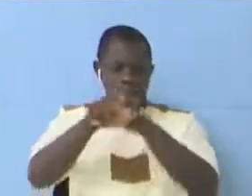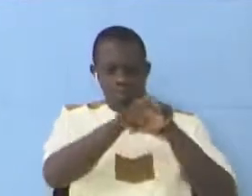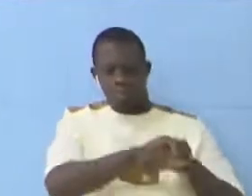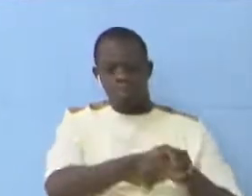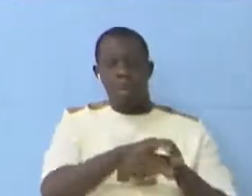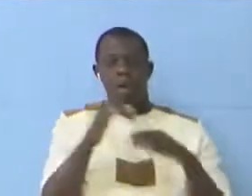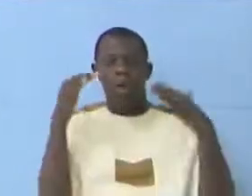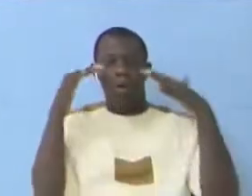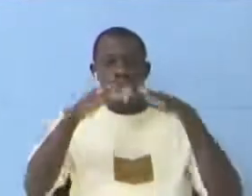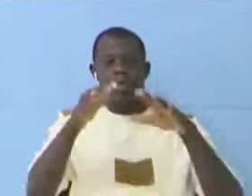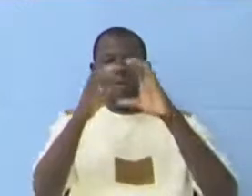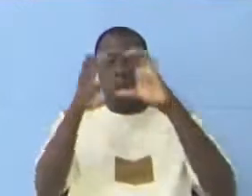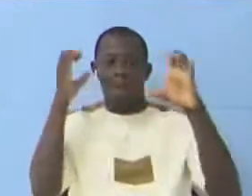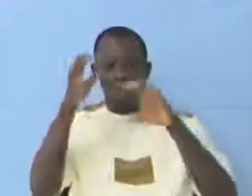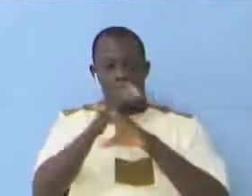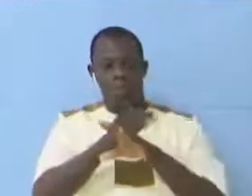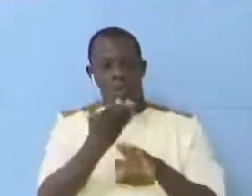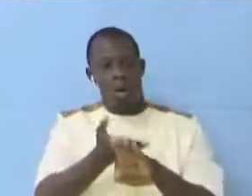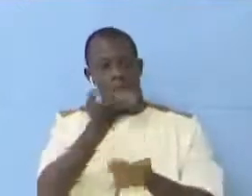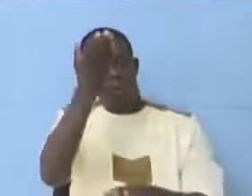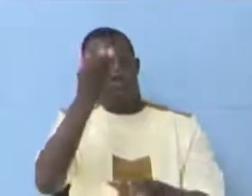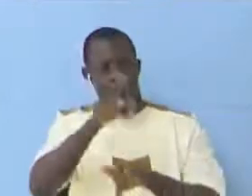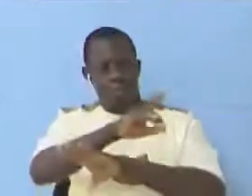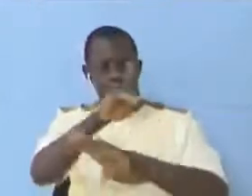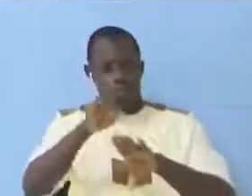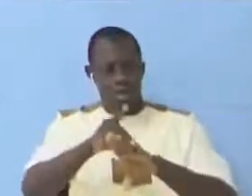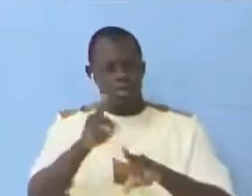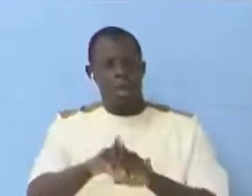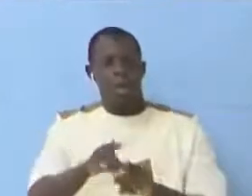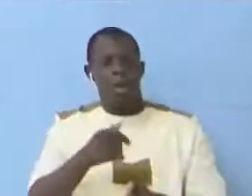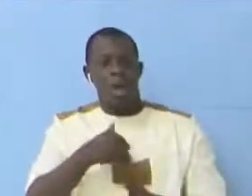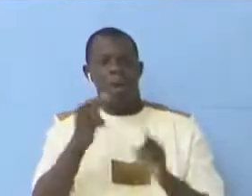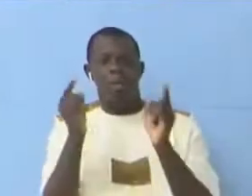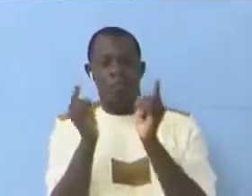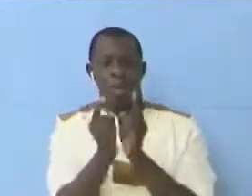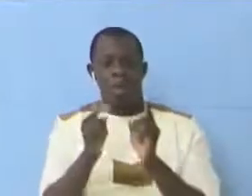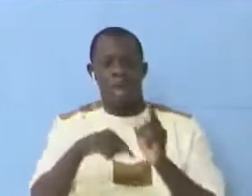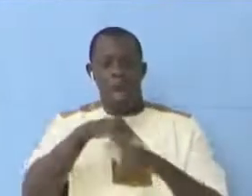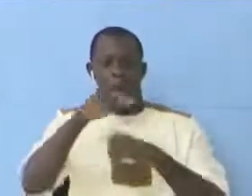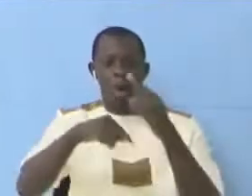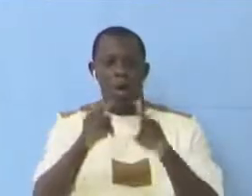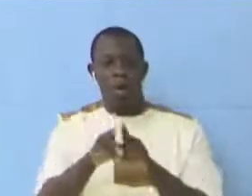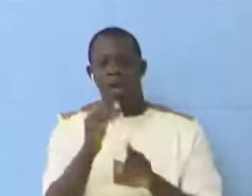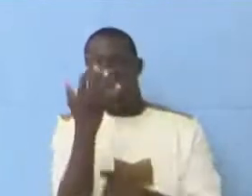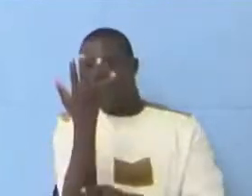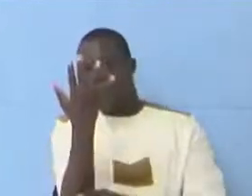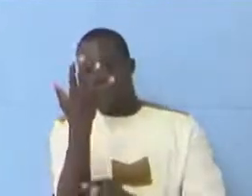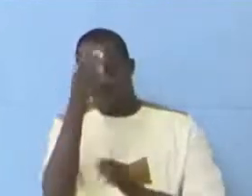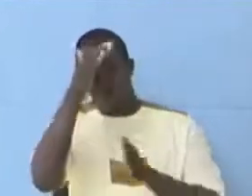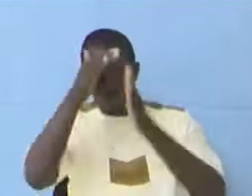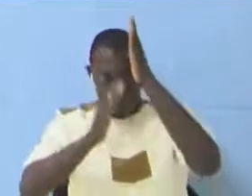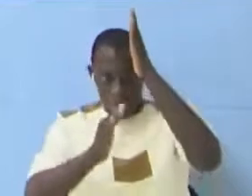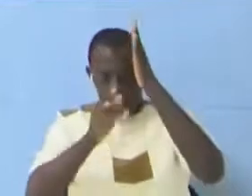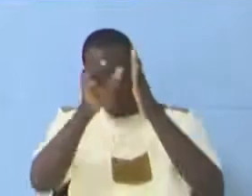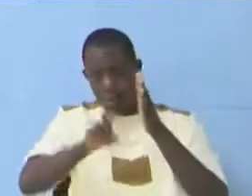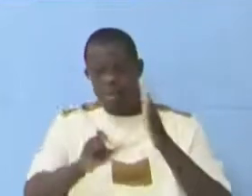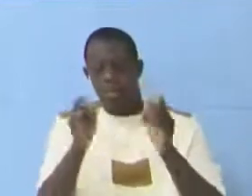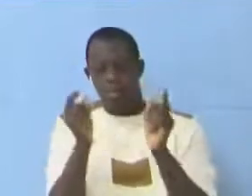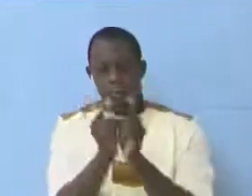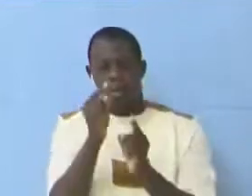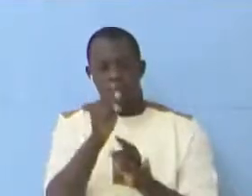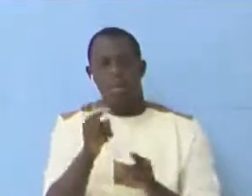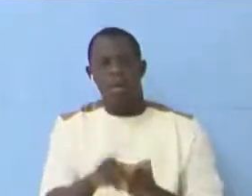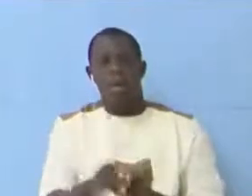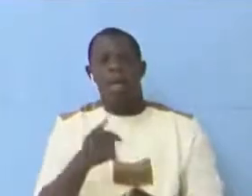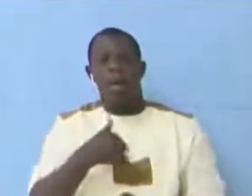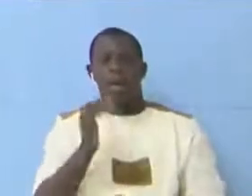ma yóbbu ci conference hall bi. Upstairs. ci kaw. And I found about 5 soldiers. fa laa fekk na lu dem ci Later